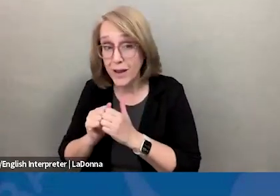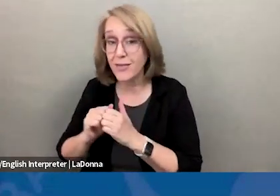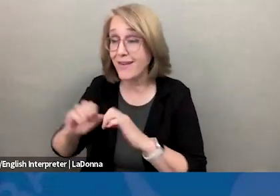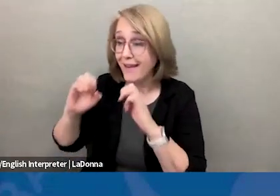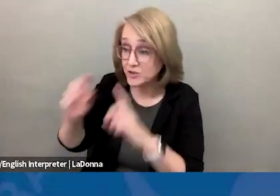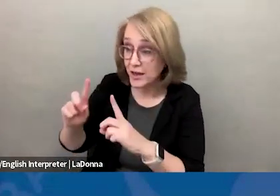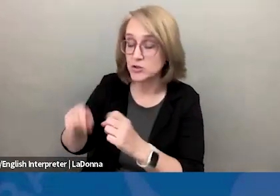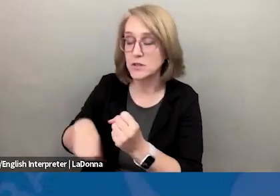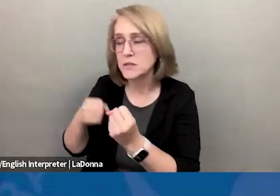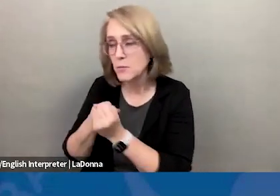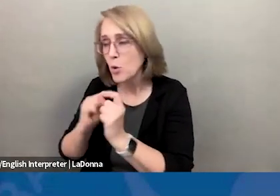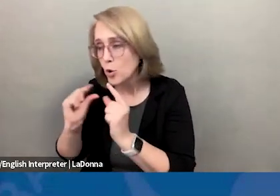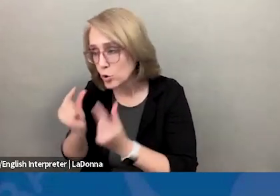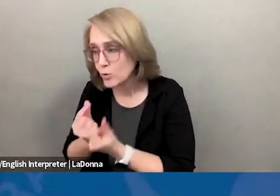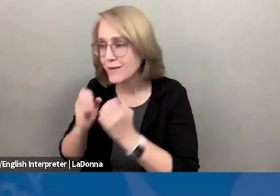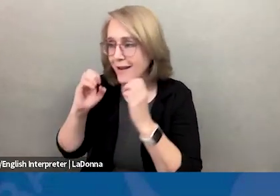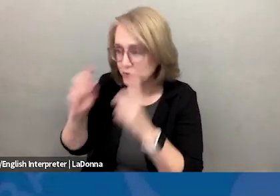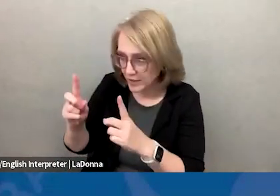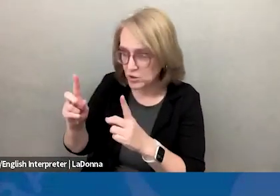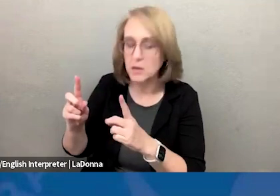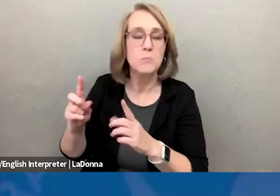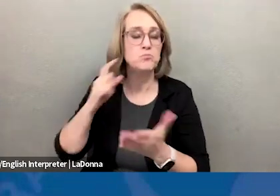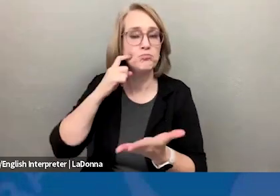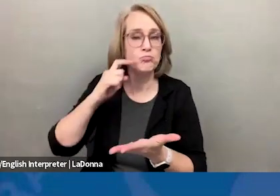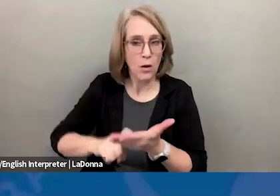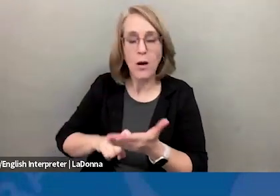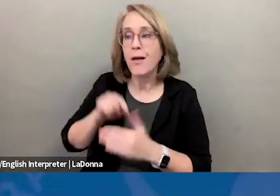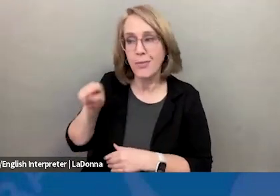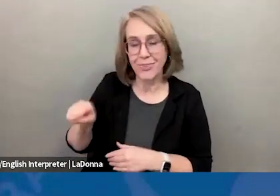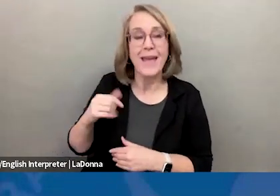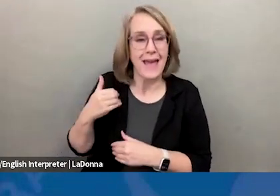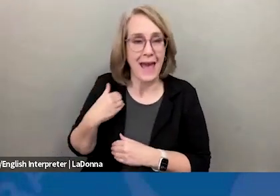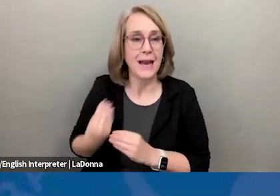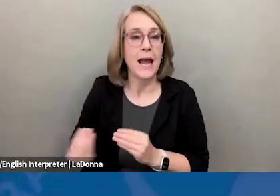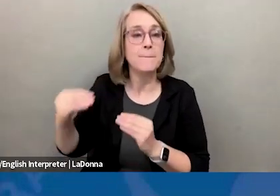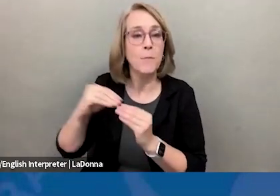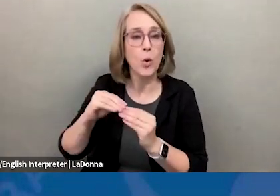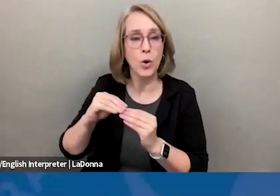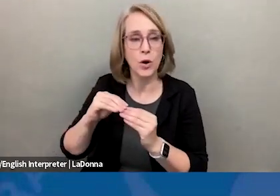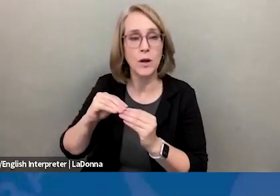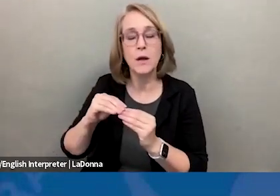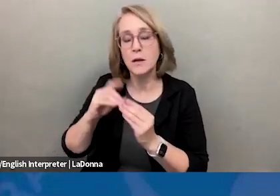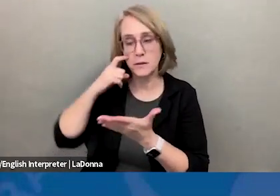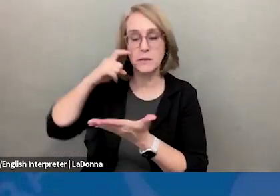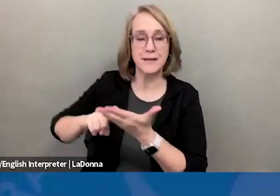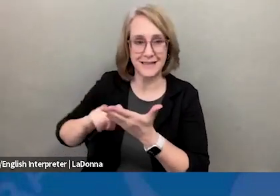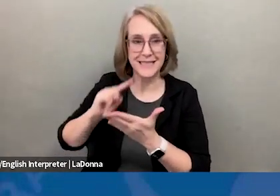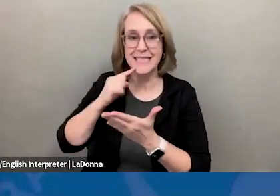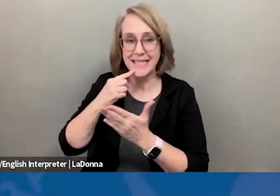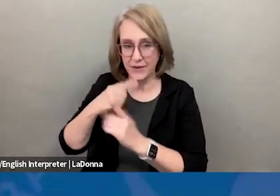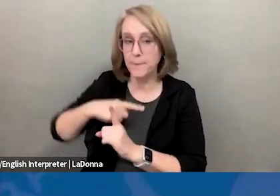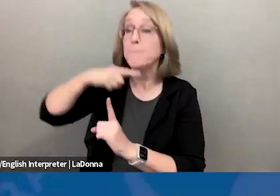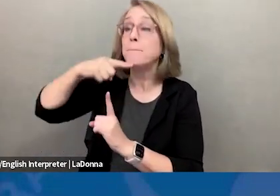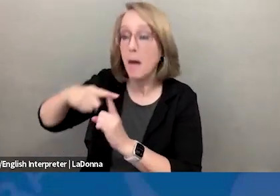or support groups, tended to have a more significant positive impact on family caregivers'